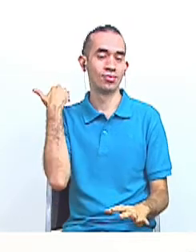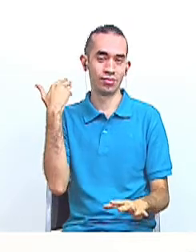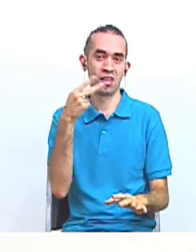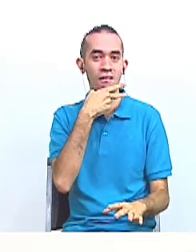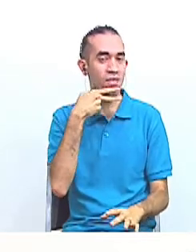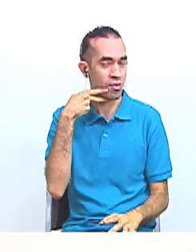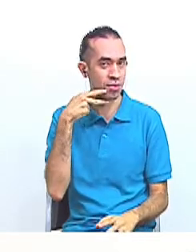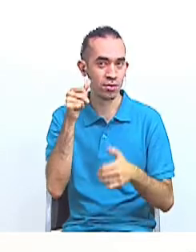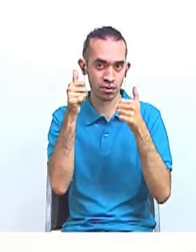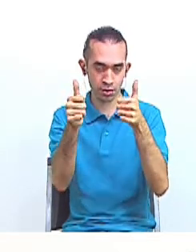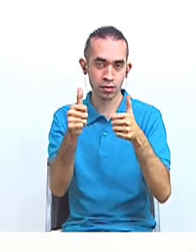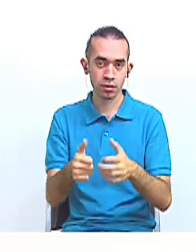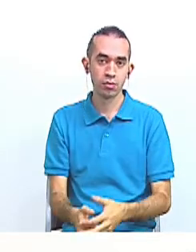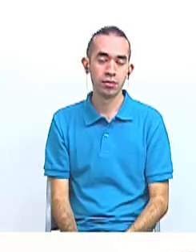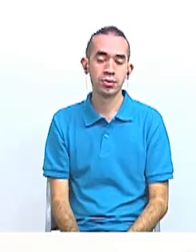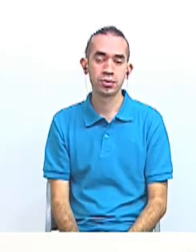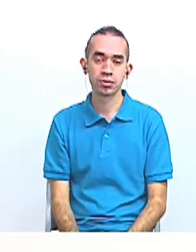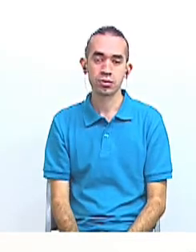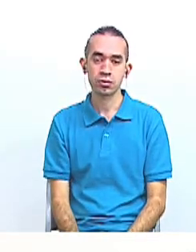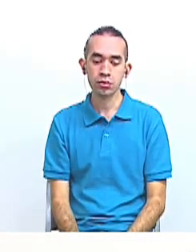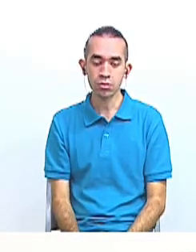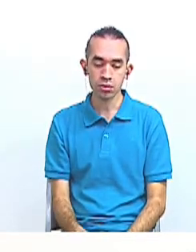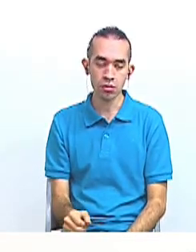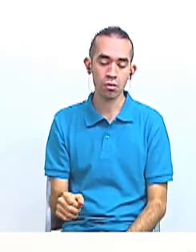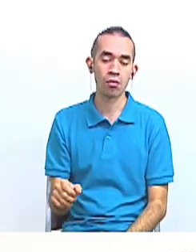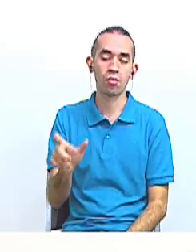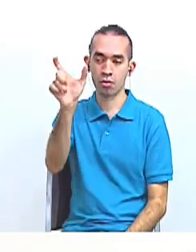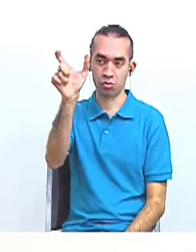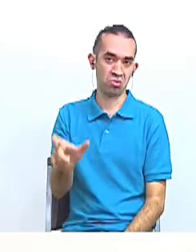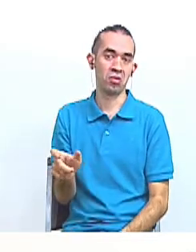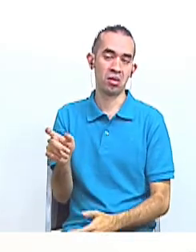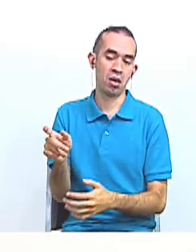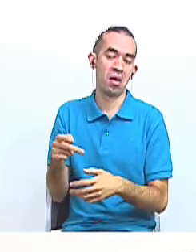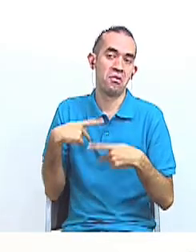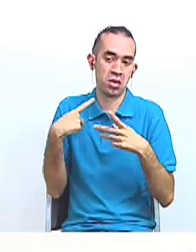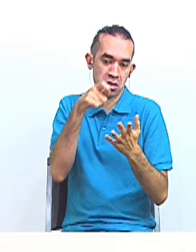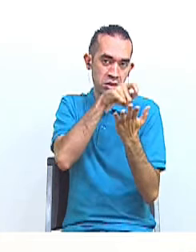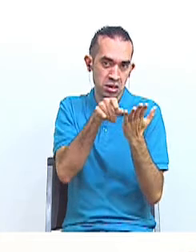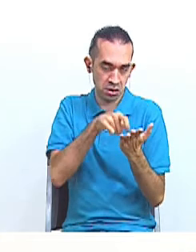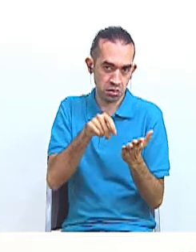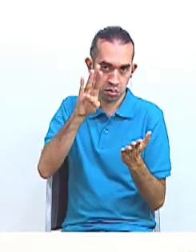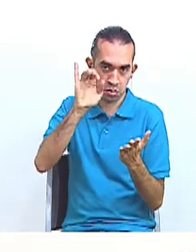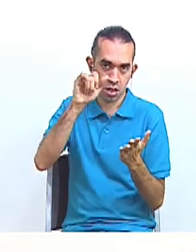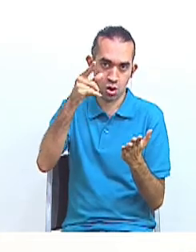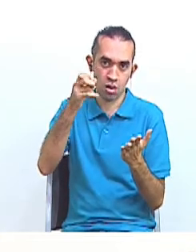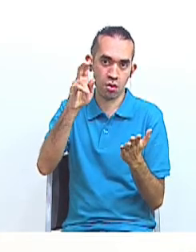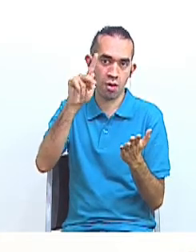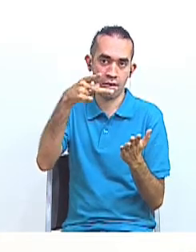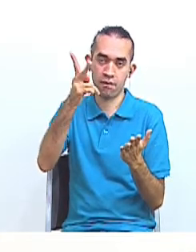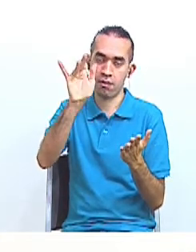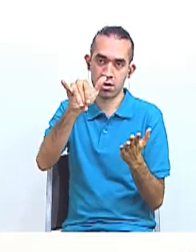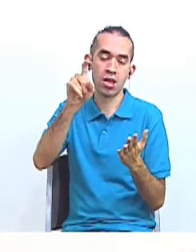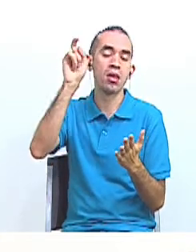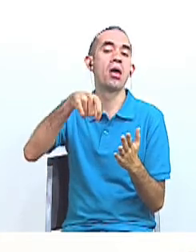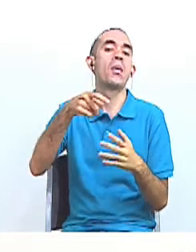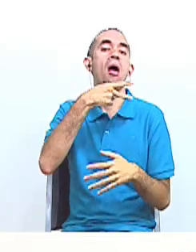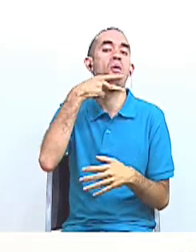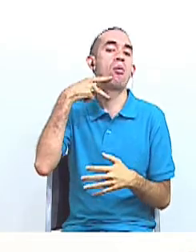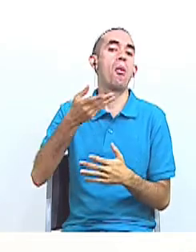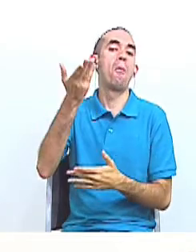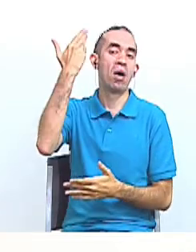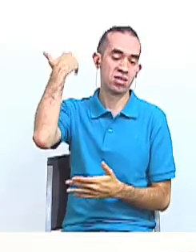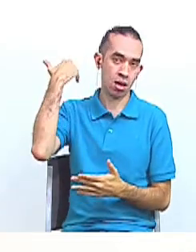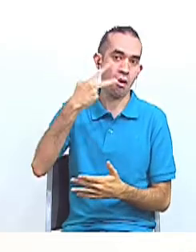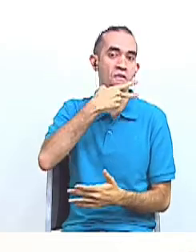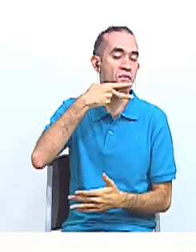Very good. So when we write a biography, we want to use verbs in past because it's something about the story of the person, something about the